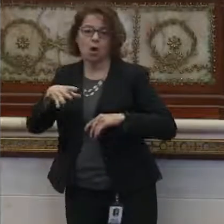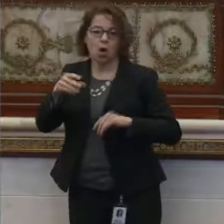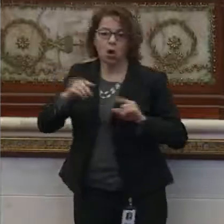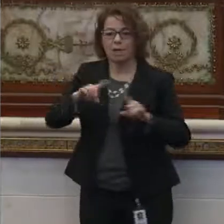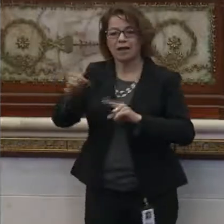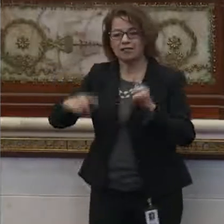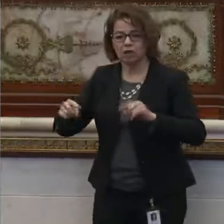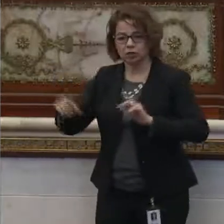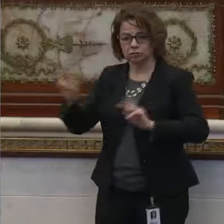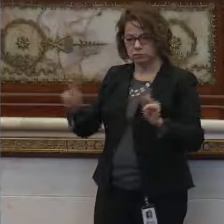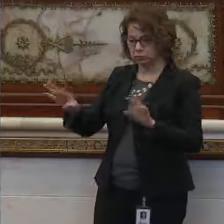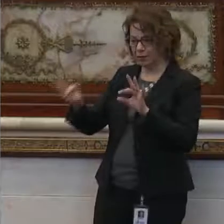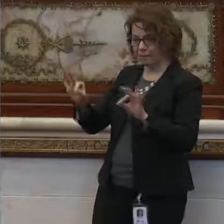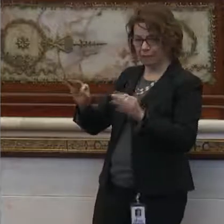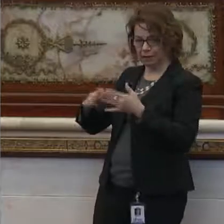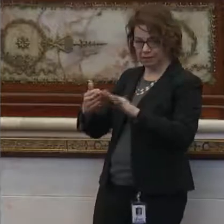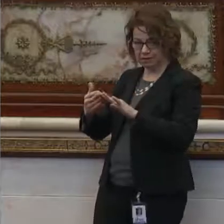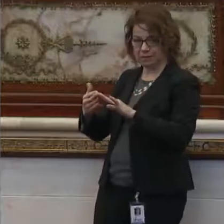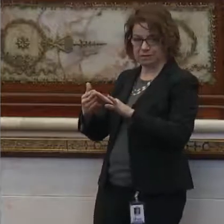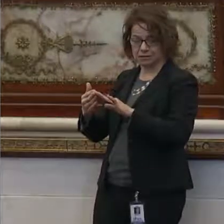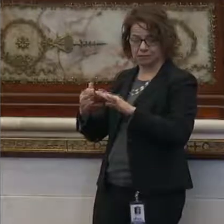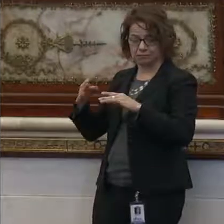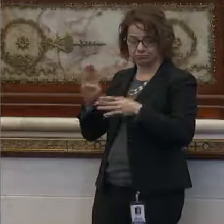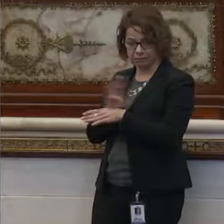well. Thank you.